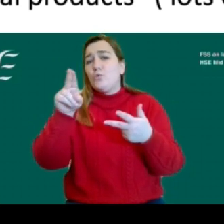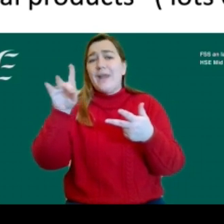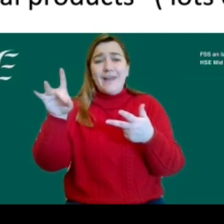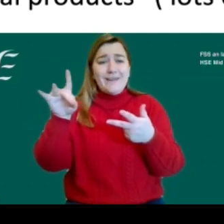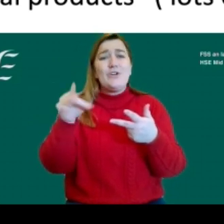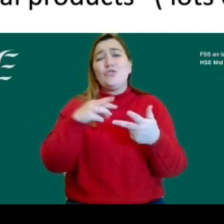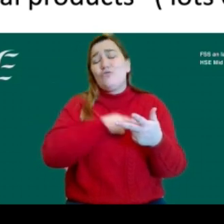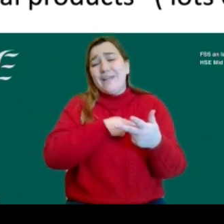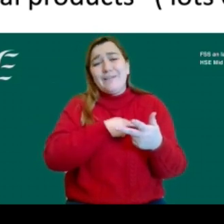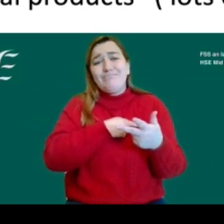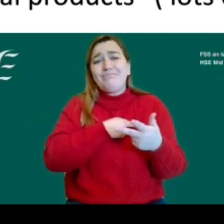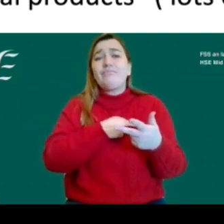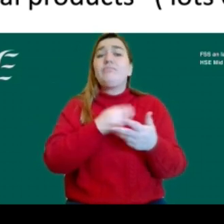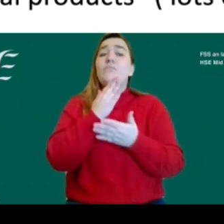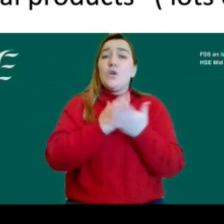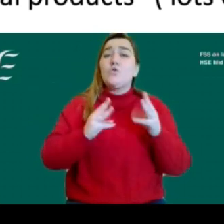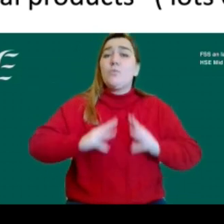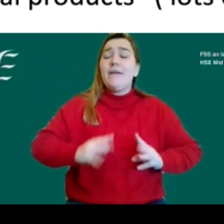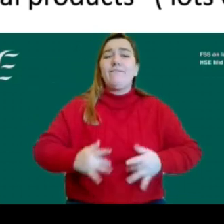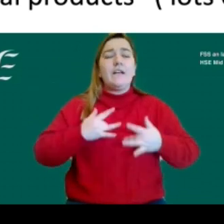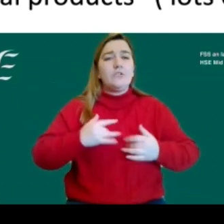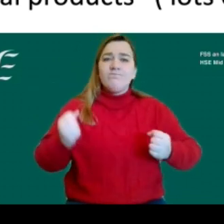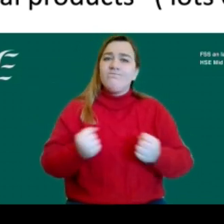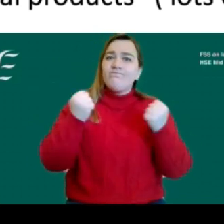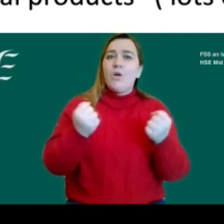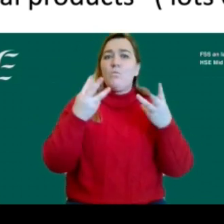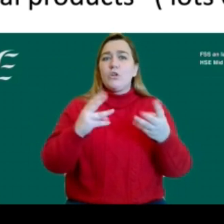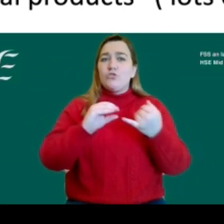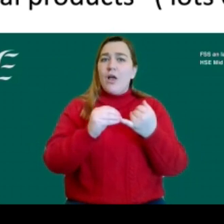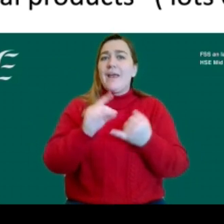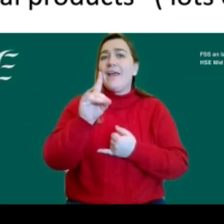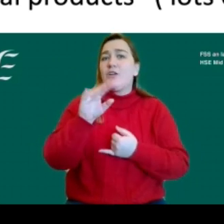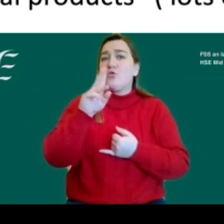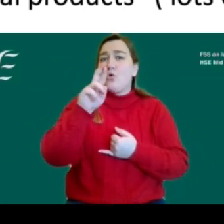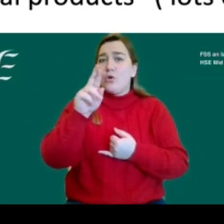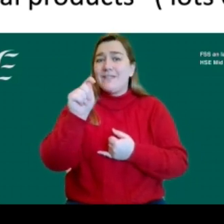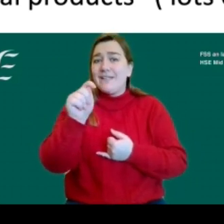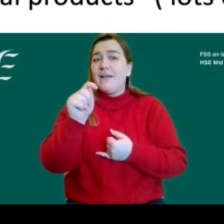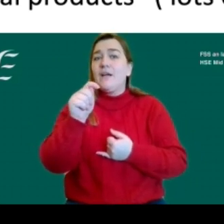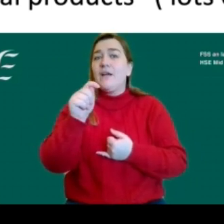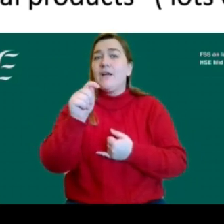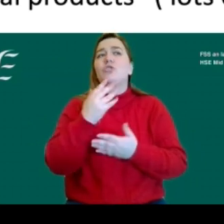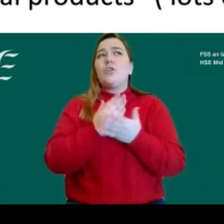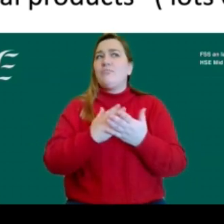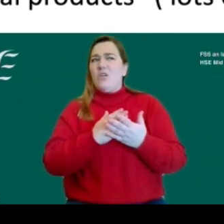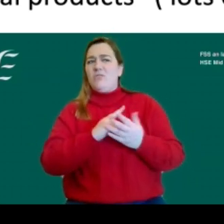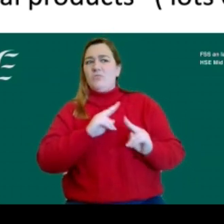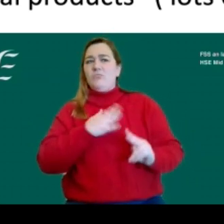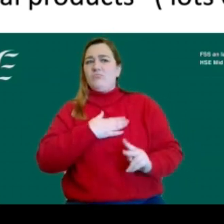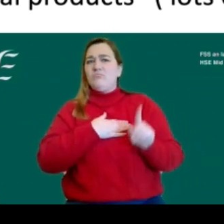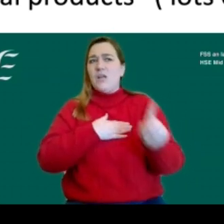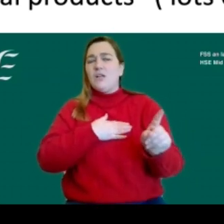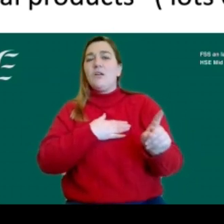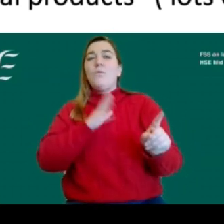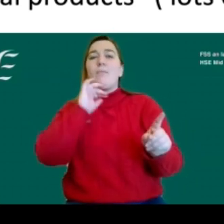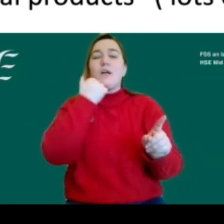stall. So some women will feel very strongly that they want to try HRT, and some women can be very anti-HRT because they are worried about the side